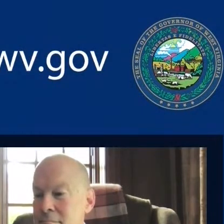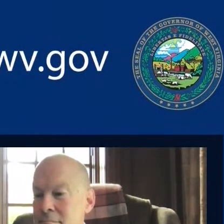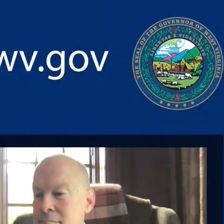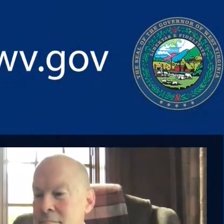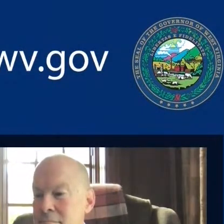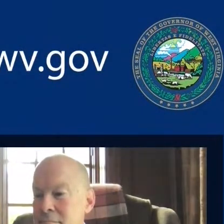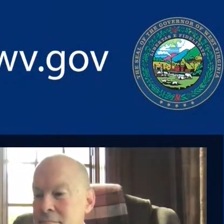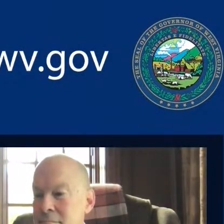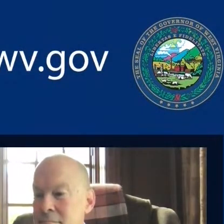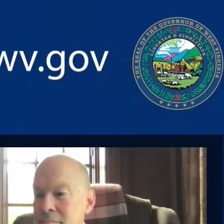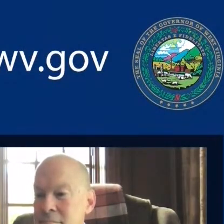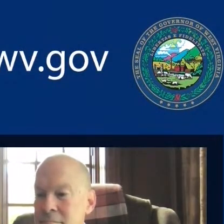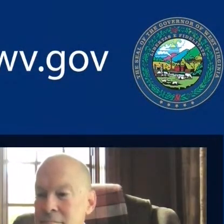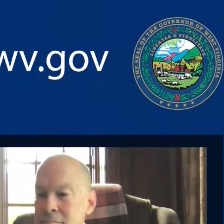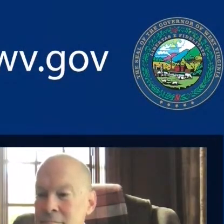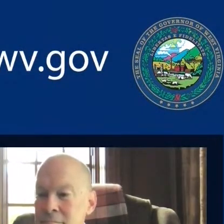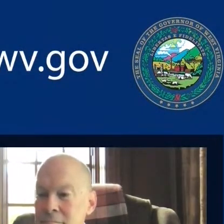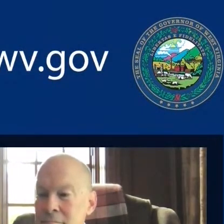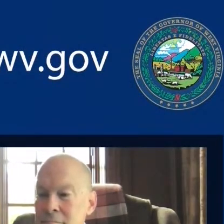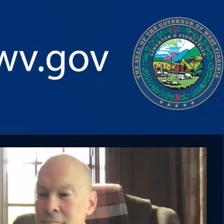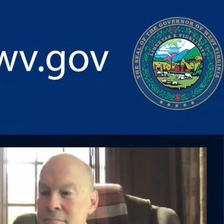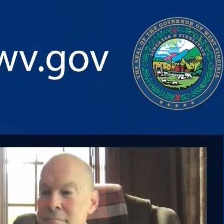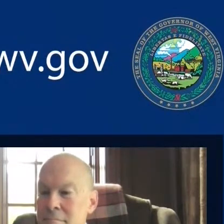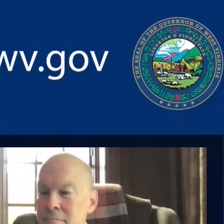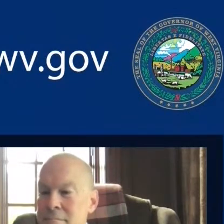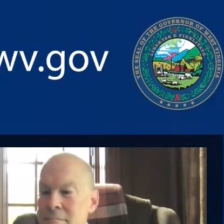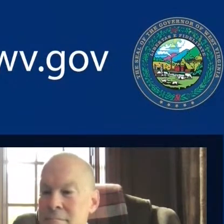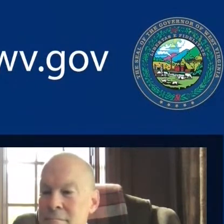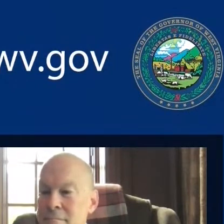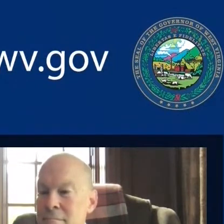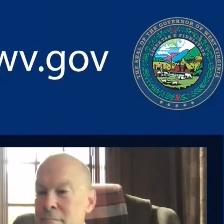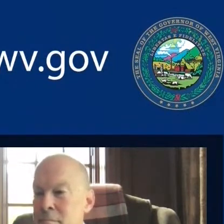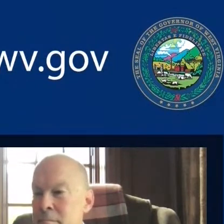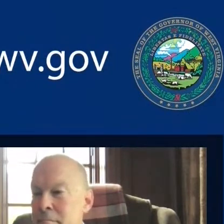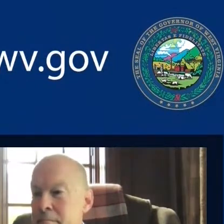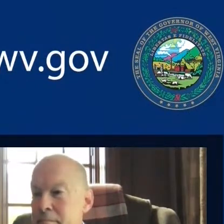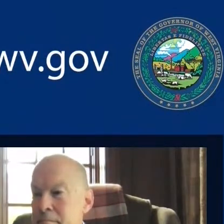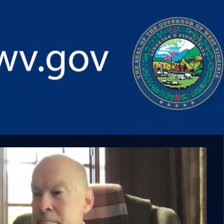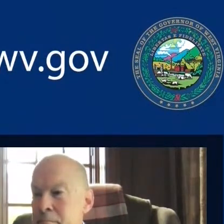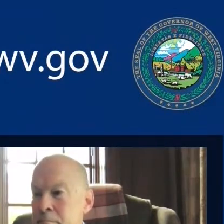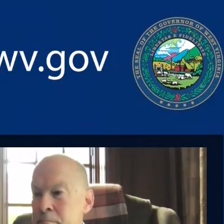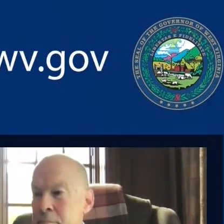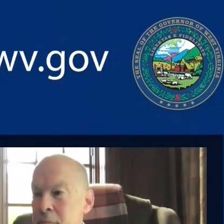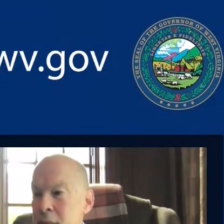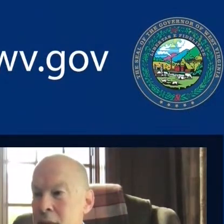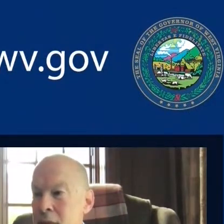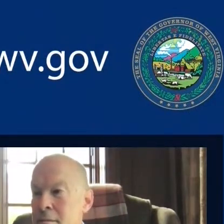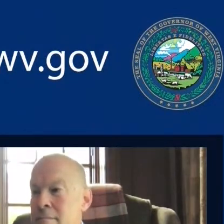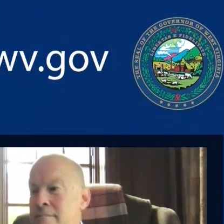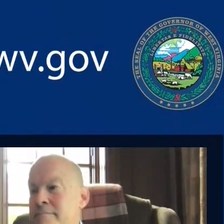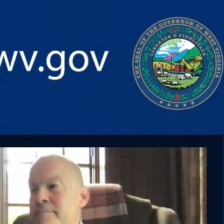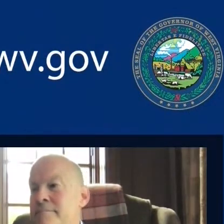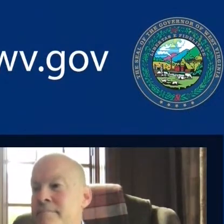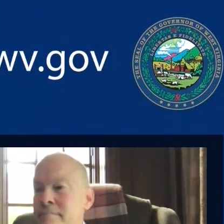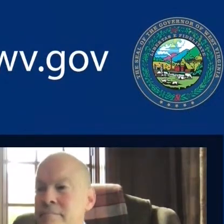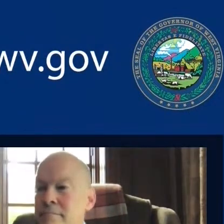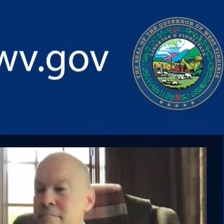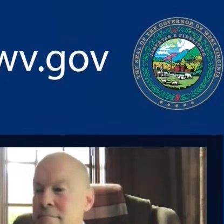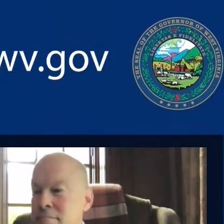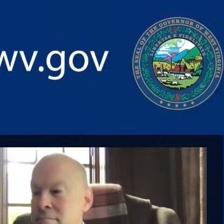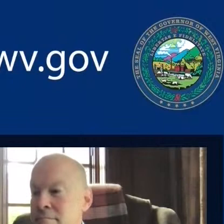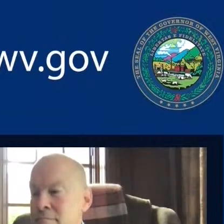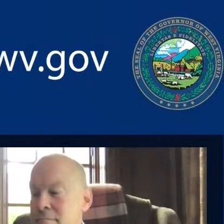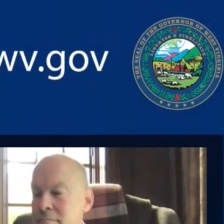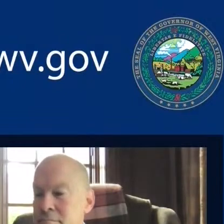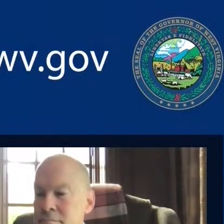I'm wondering if the Board of Education came to you with Birch and